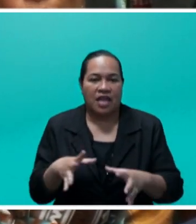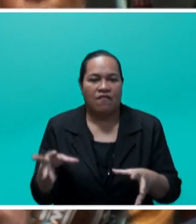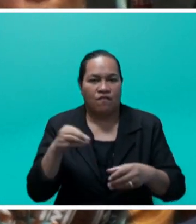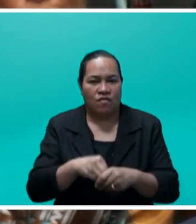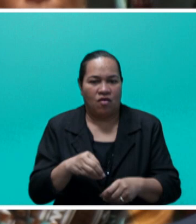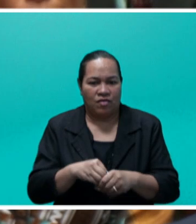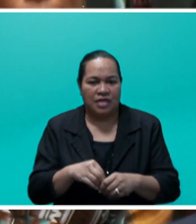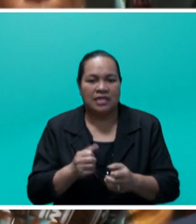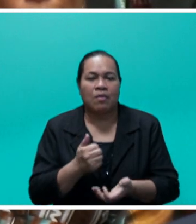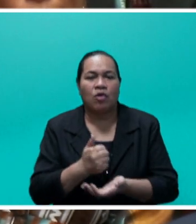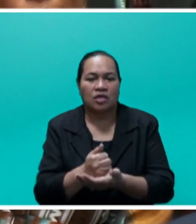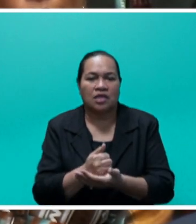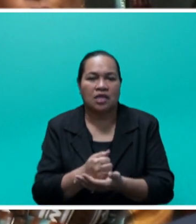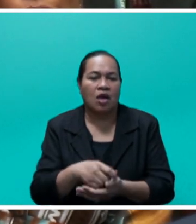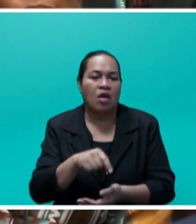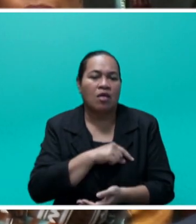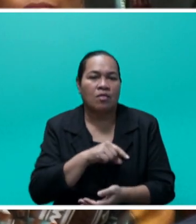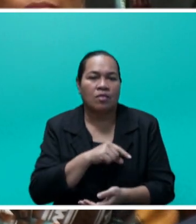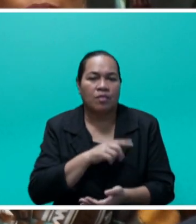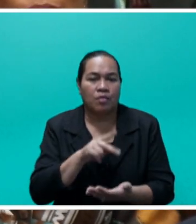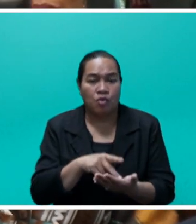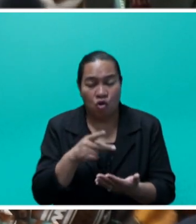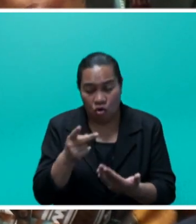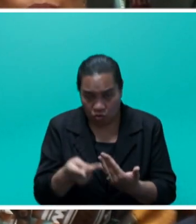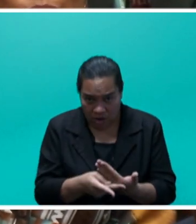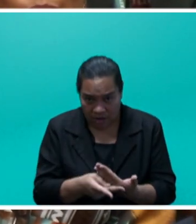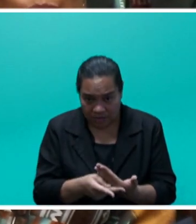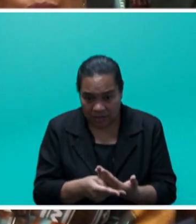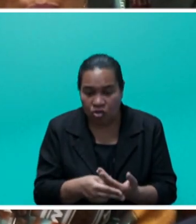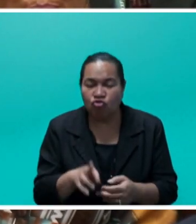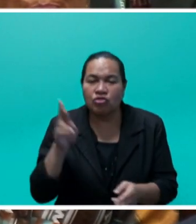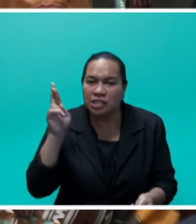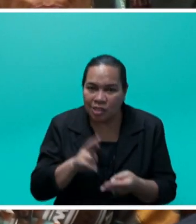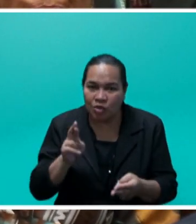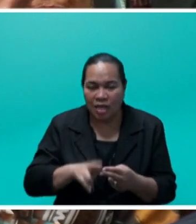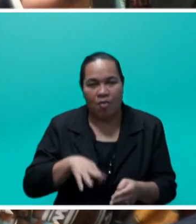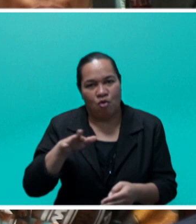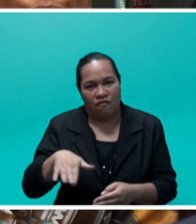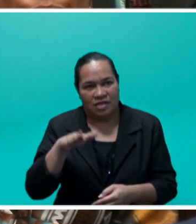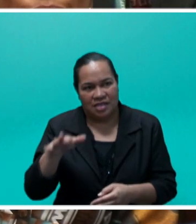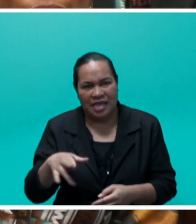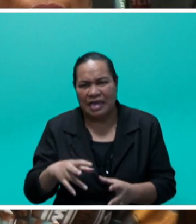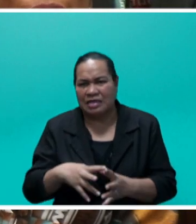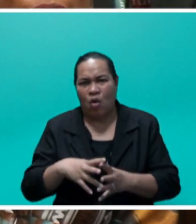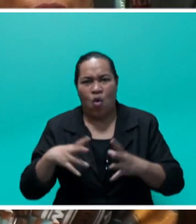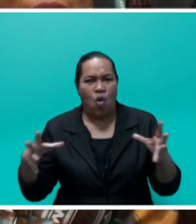that have a goal of reducing poverty. But again, reducing poverty, Mr. Speaker, is a whole of